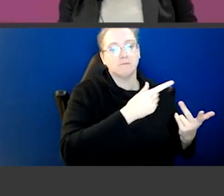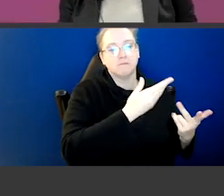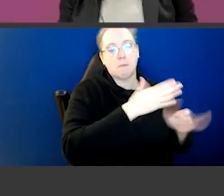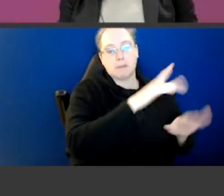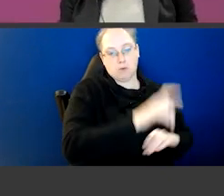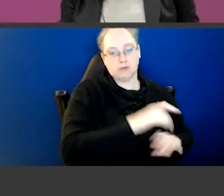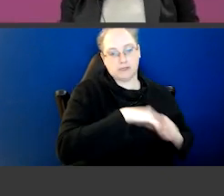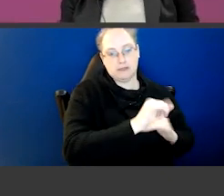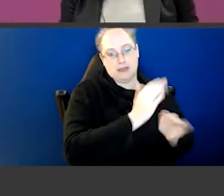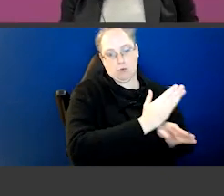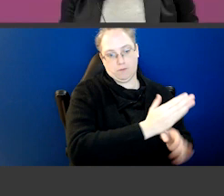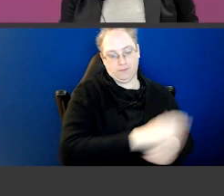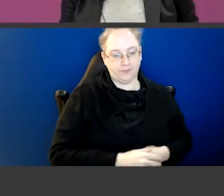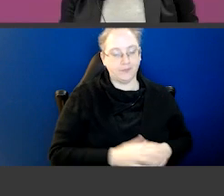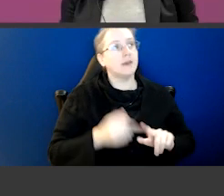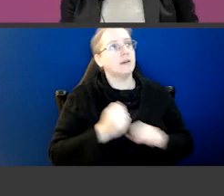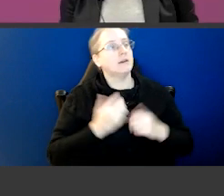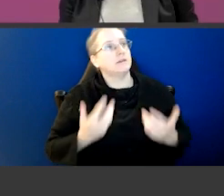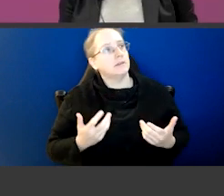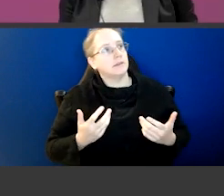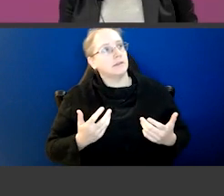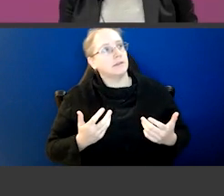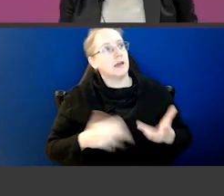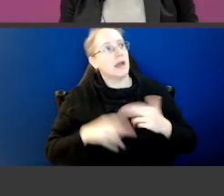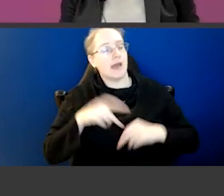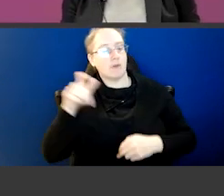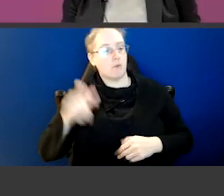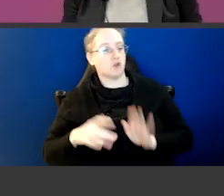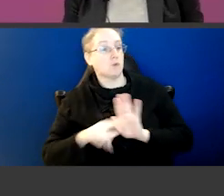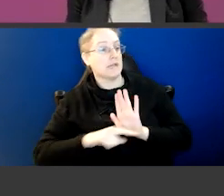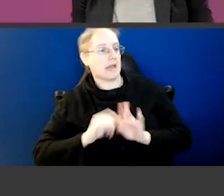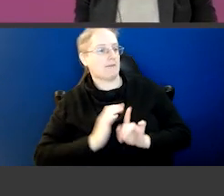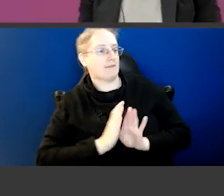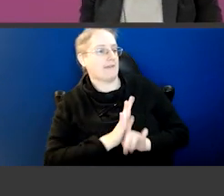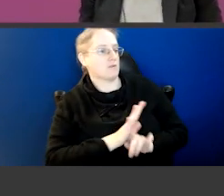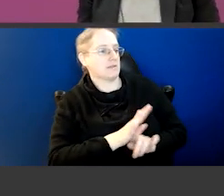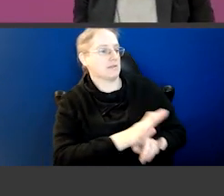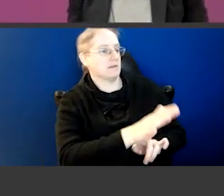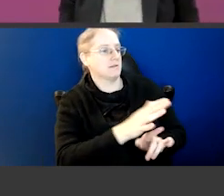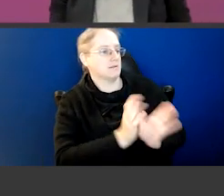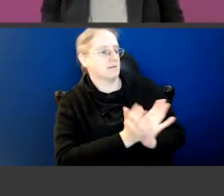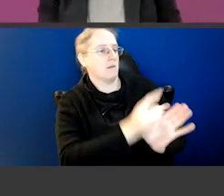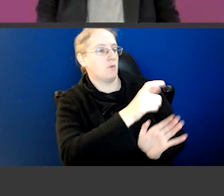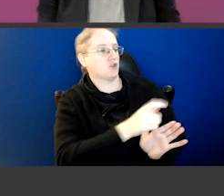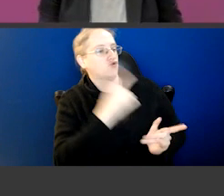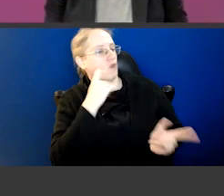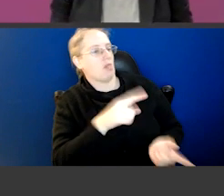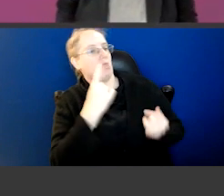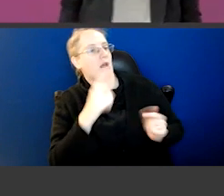duties. For example, if someone was negatively influencing someone, a public officer, to get a license or an